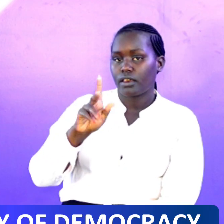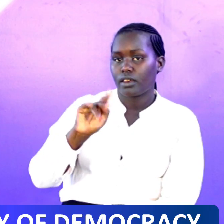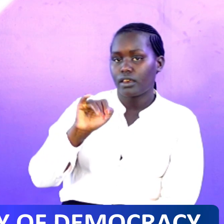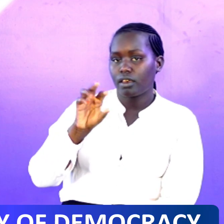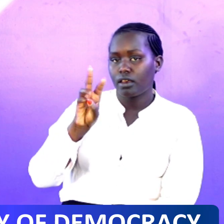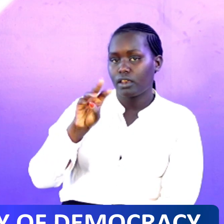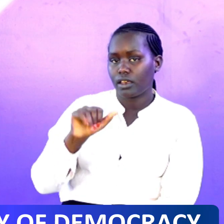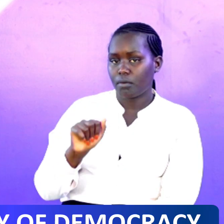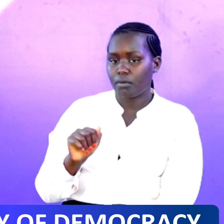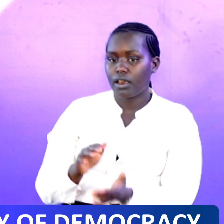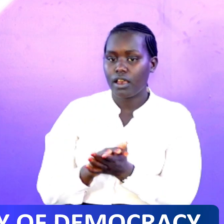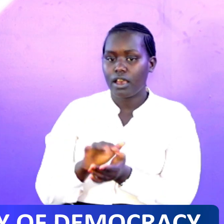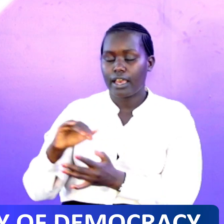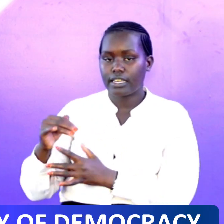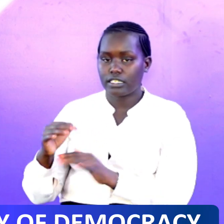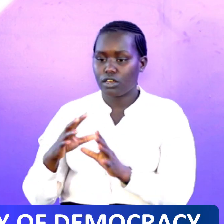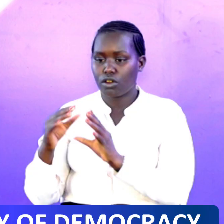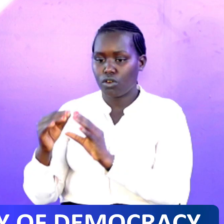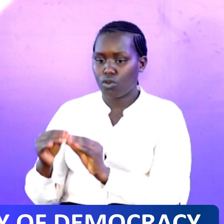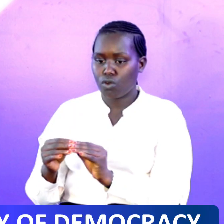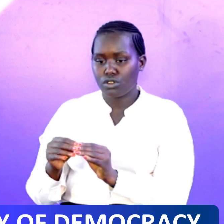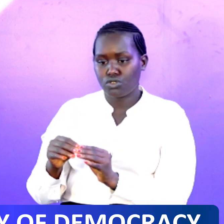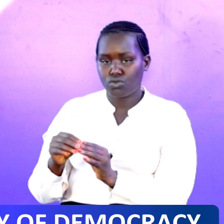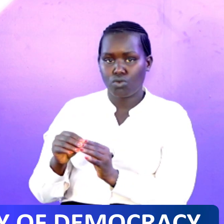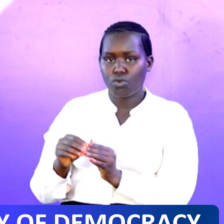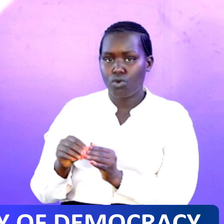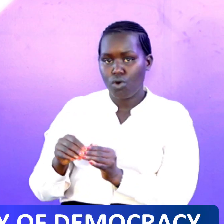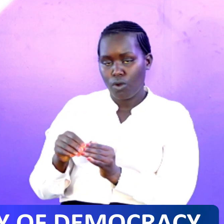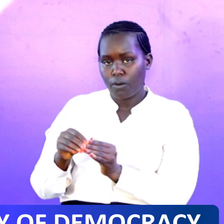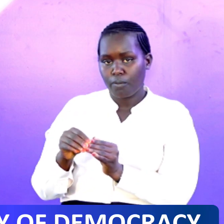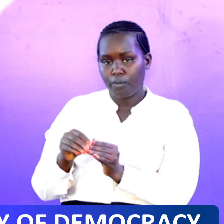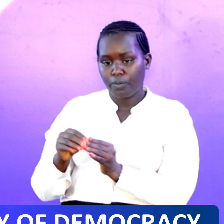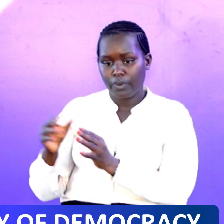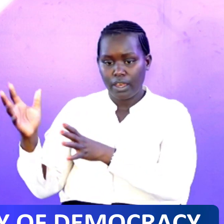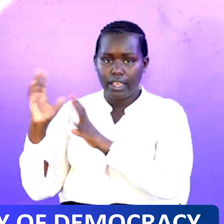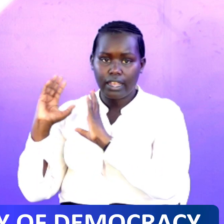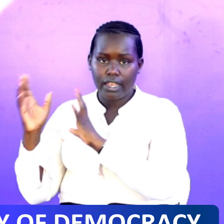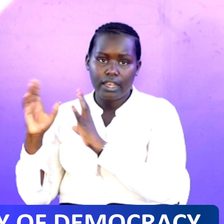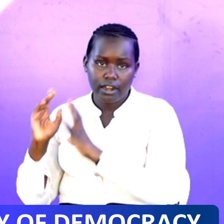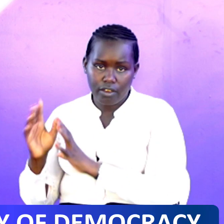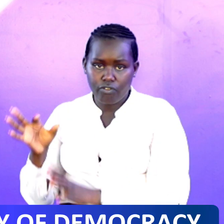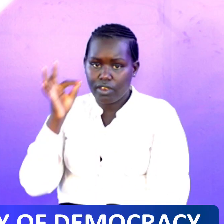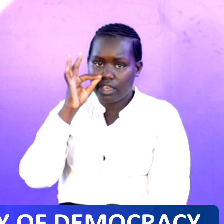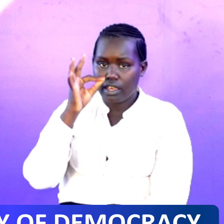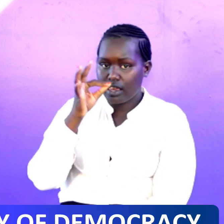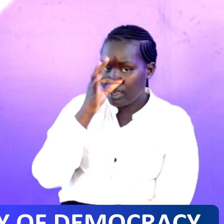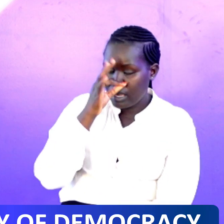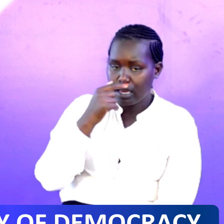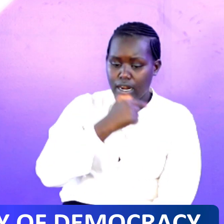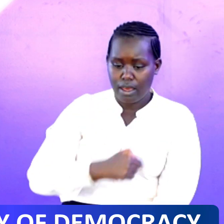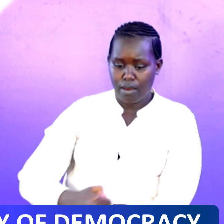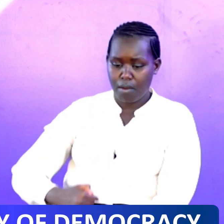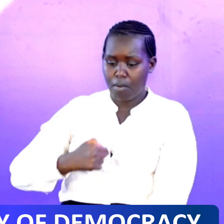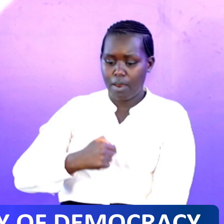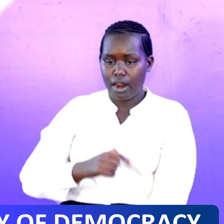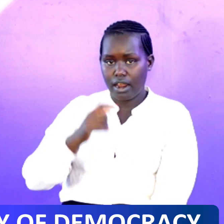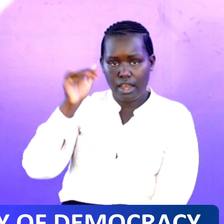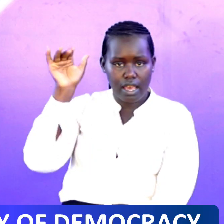to Kilifi, go to Malindi, go to Nyeri, go to Karatina. Listen to hekima ya